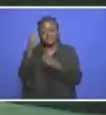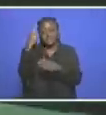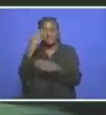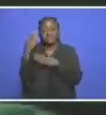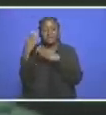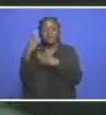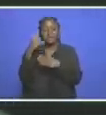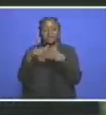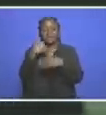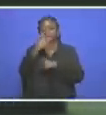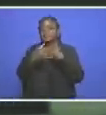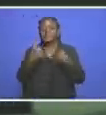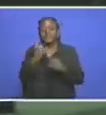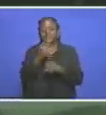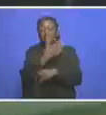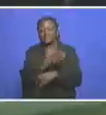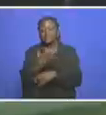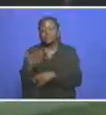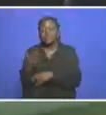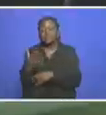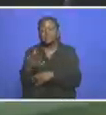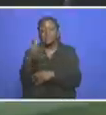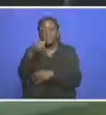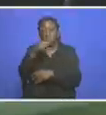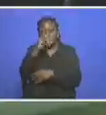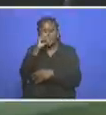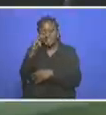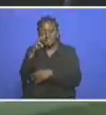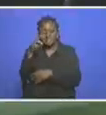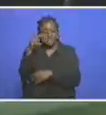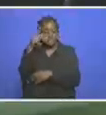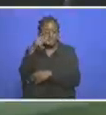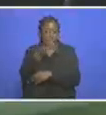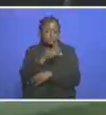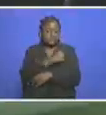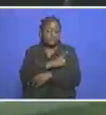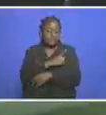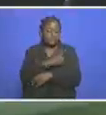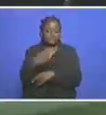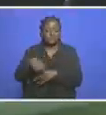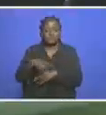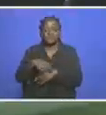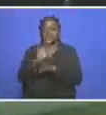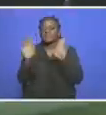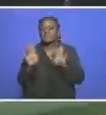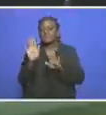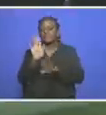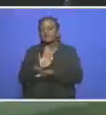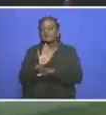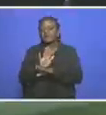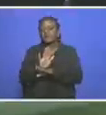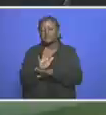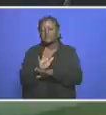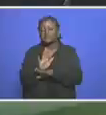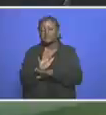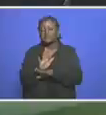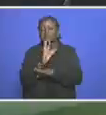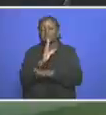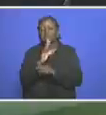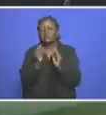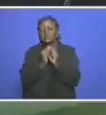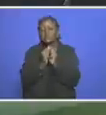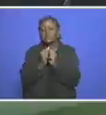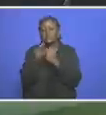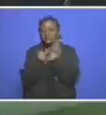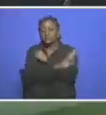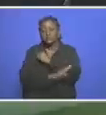Prime Minister the Honorable Philip Davis, who returned to the capital from the United Nations Sunday afternoon, touching bases with regional